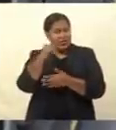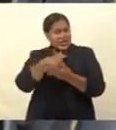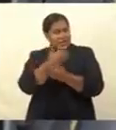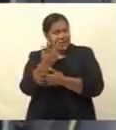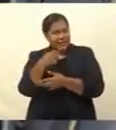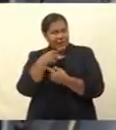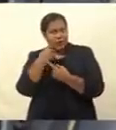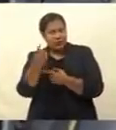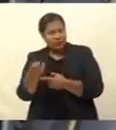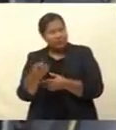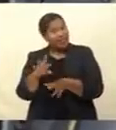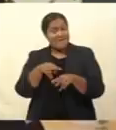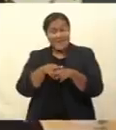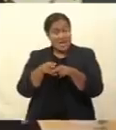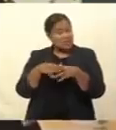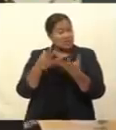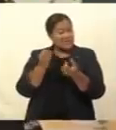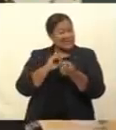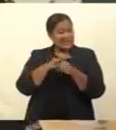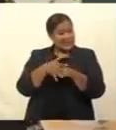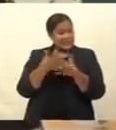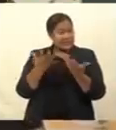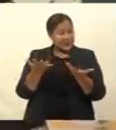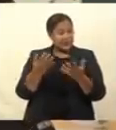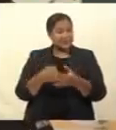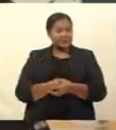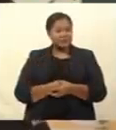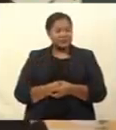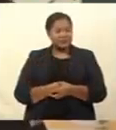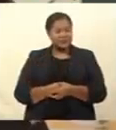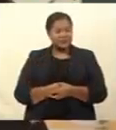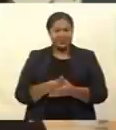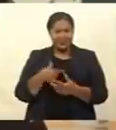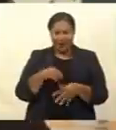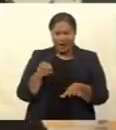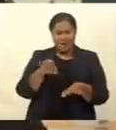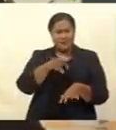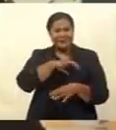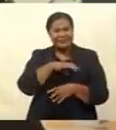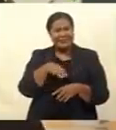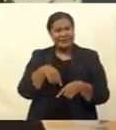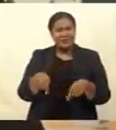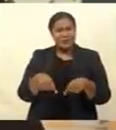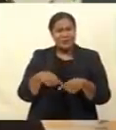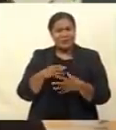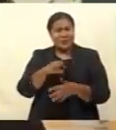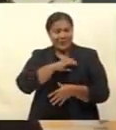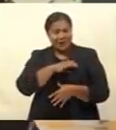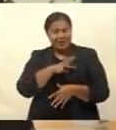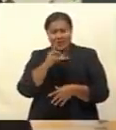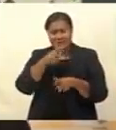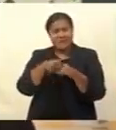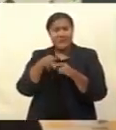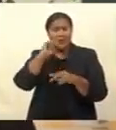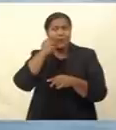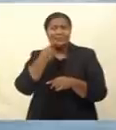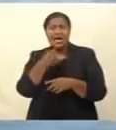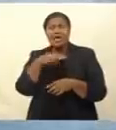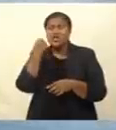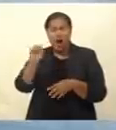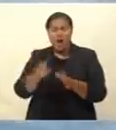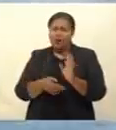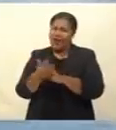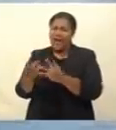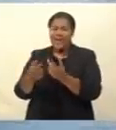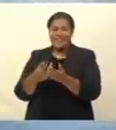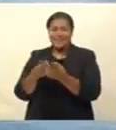of Fiji's current situation. I was afraid that Fiji would say, no, you have to go someplace else. The